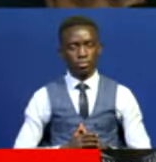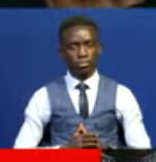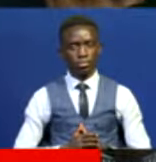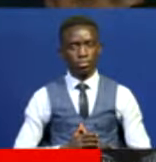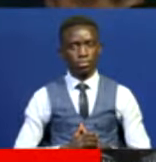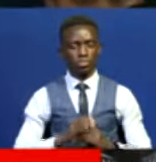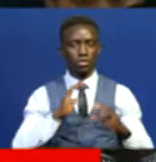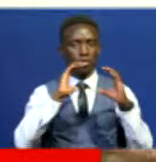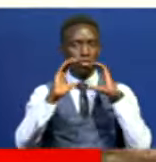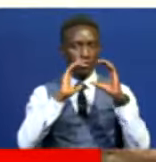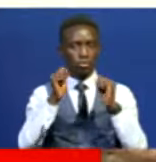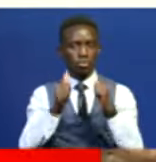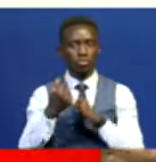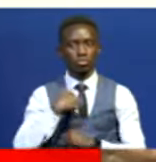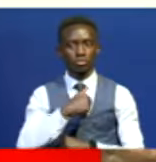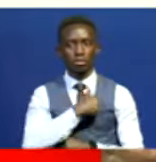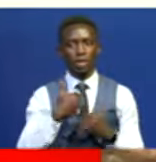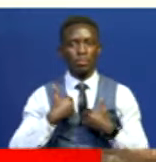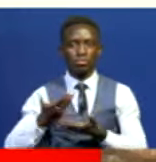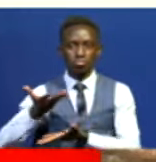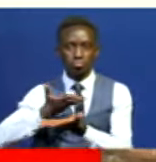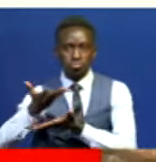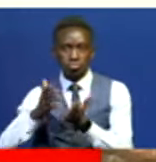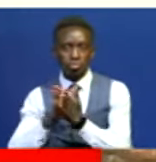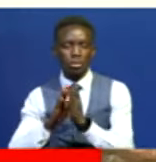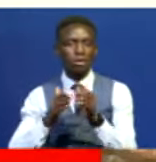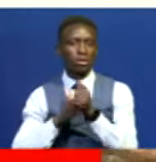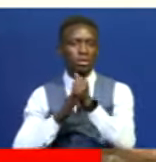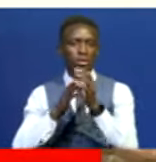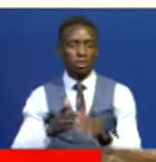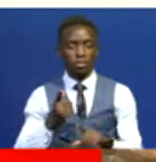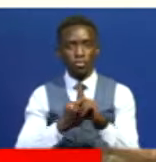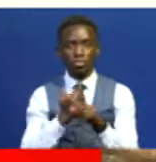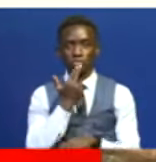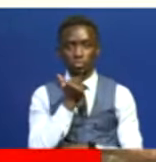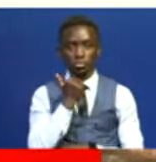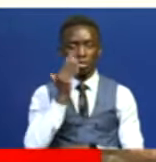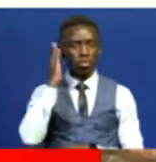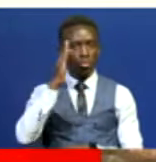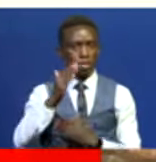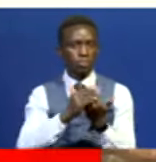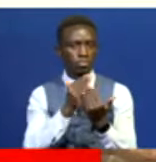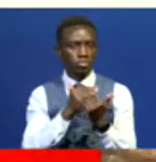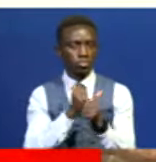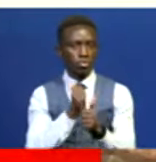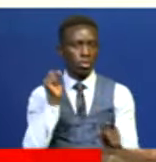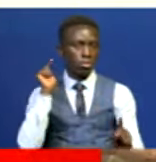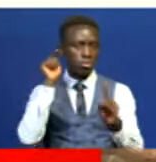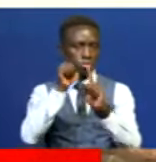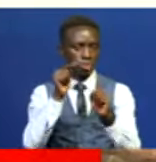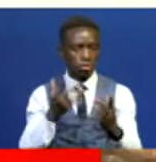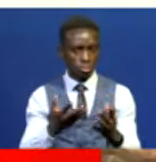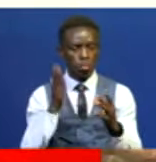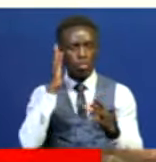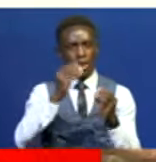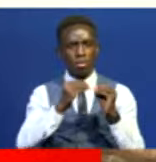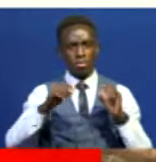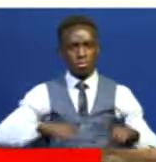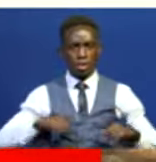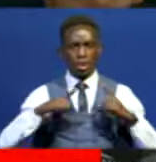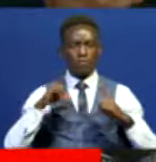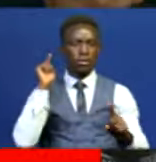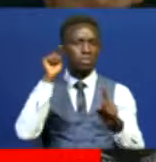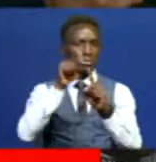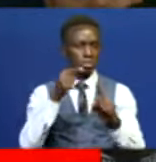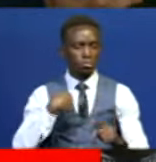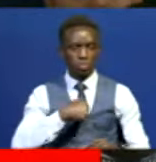The conversation we have initiated with leaders from the Sugar Belt will be sustained until we find a lasting solution